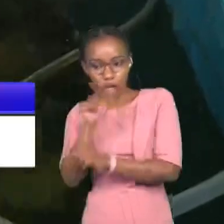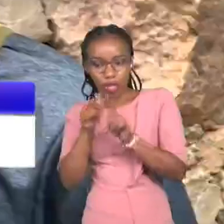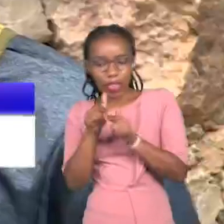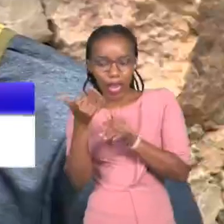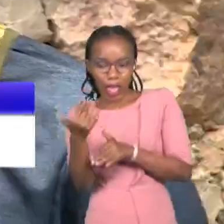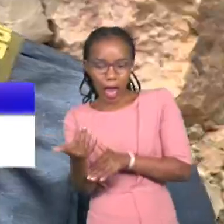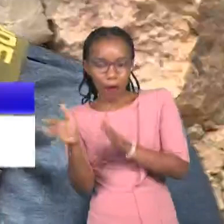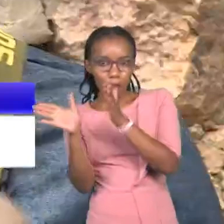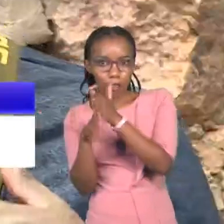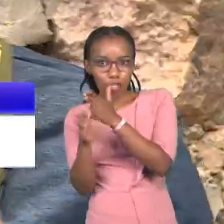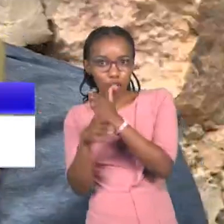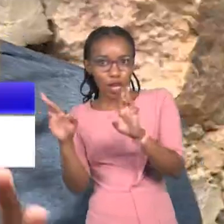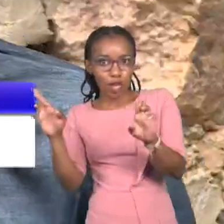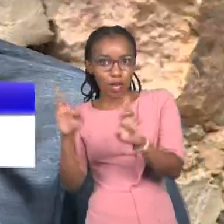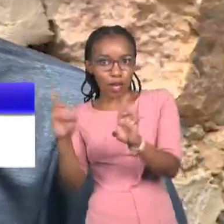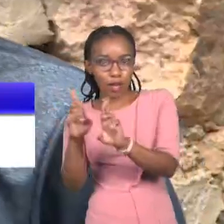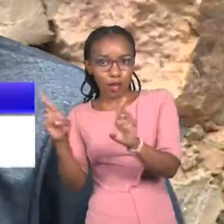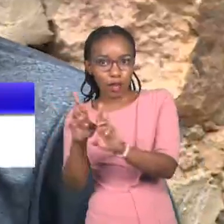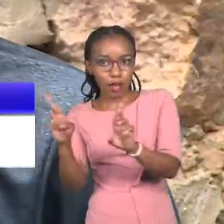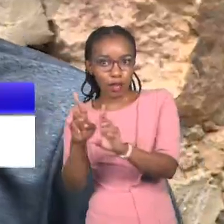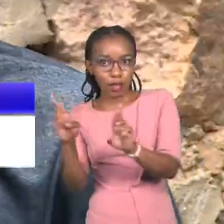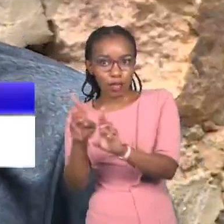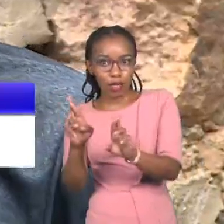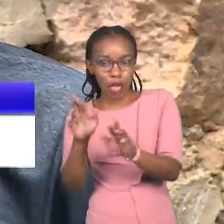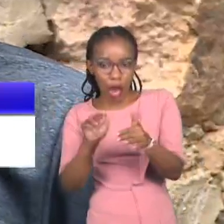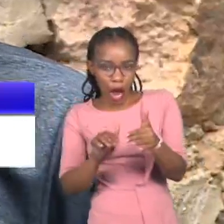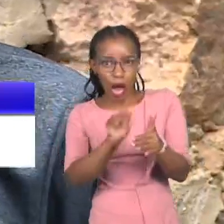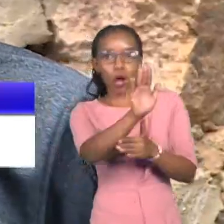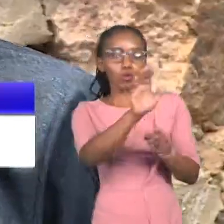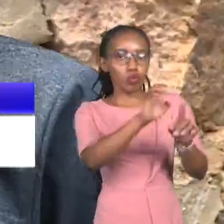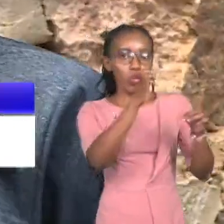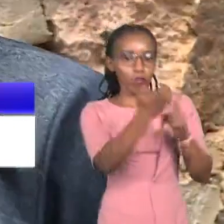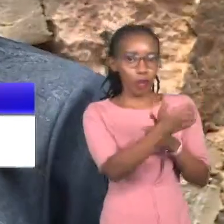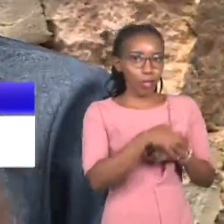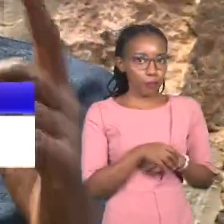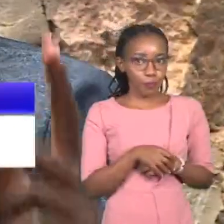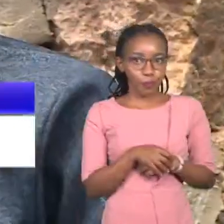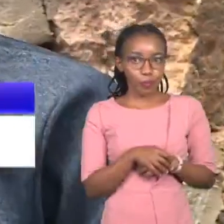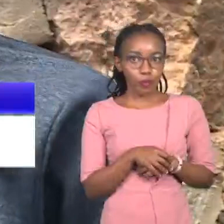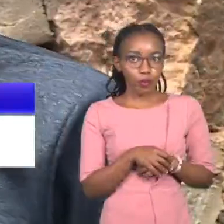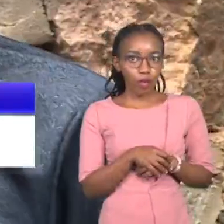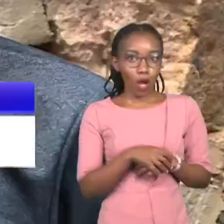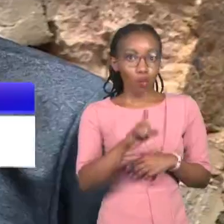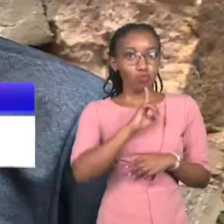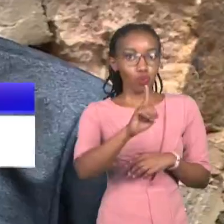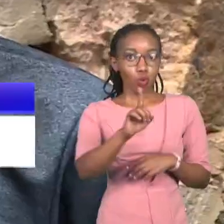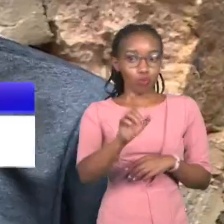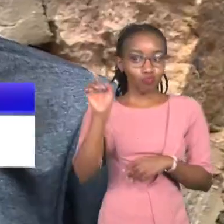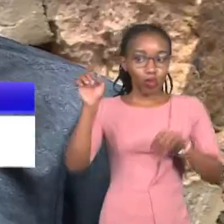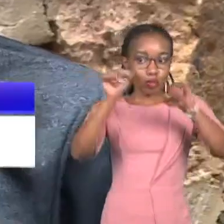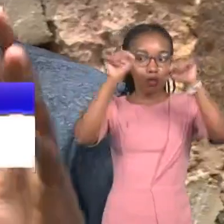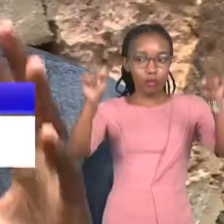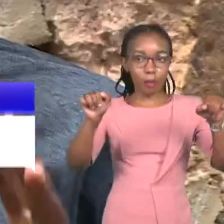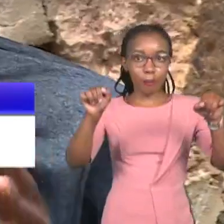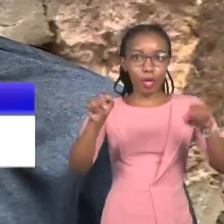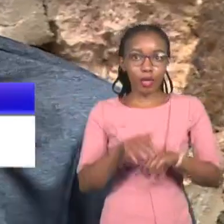weaned enough to be allowed to go out to the environment. So in this kind of systems, for us,